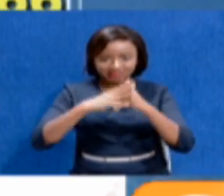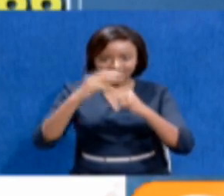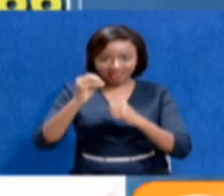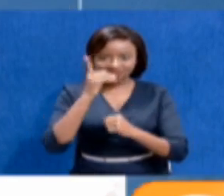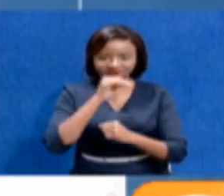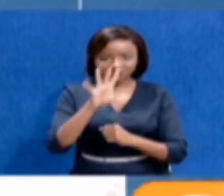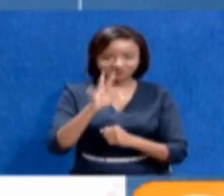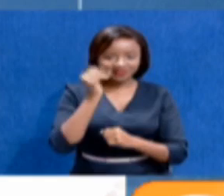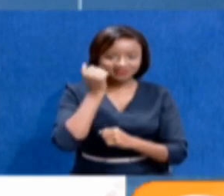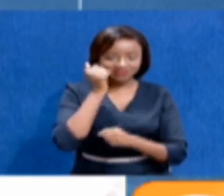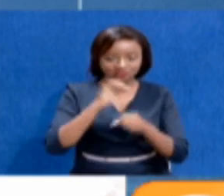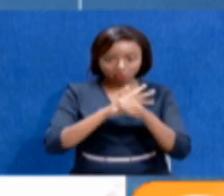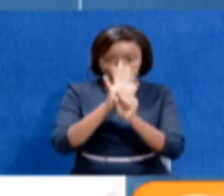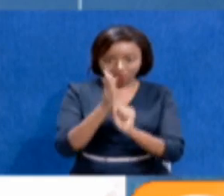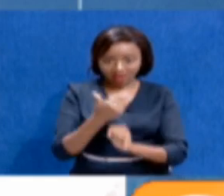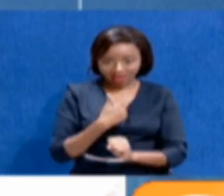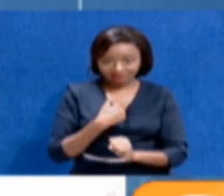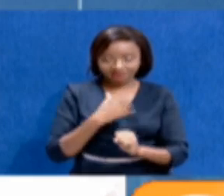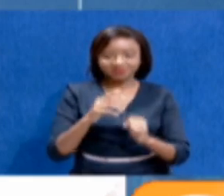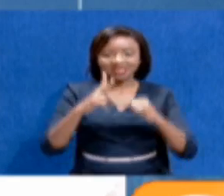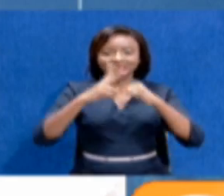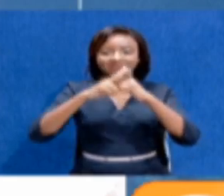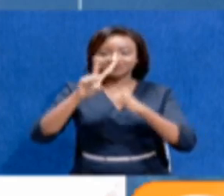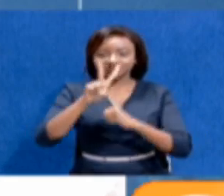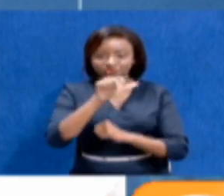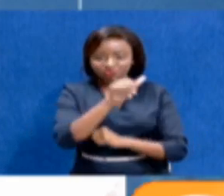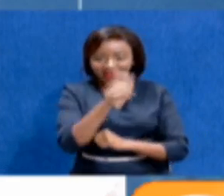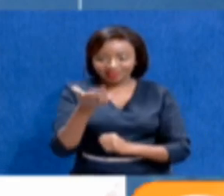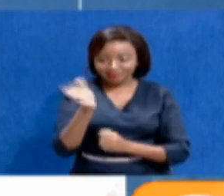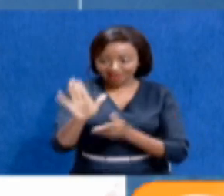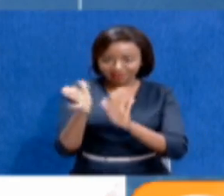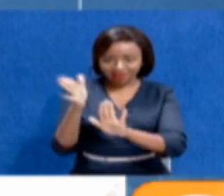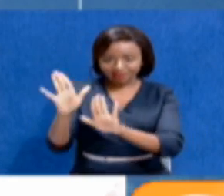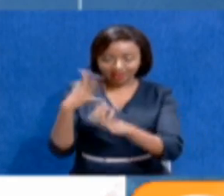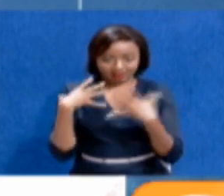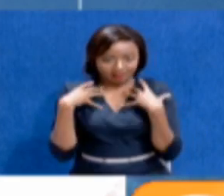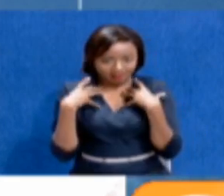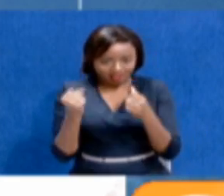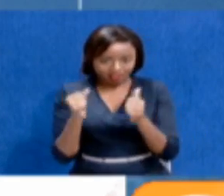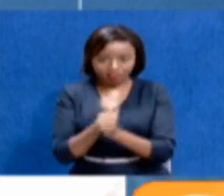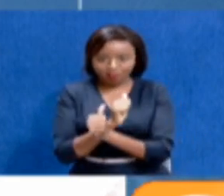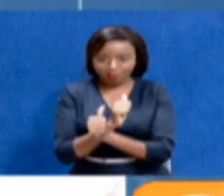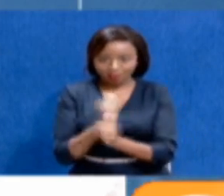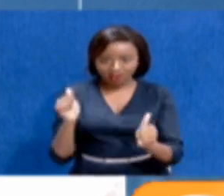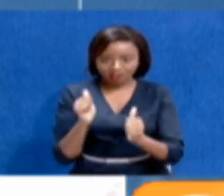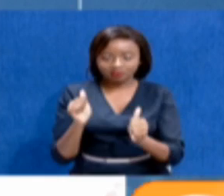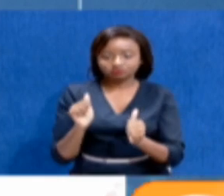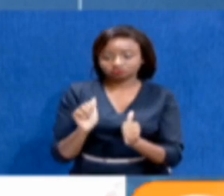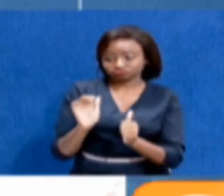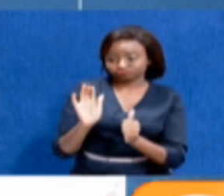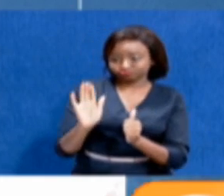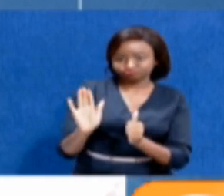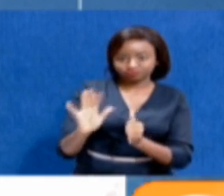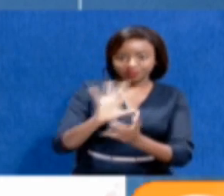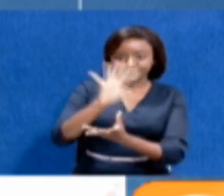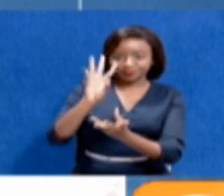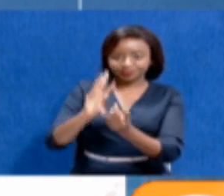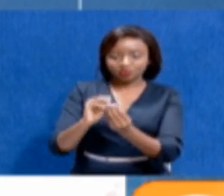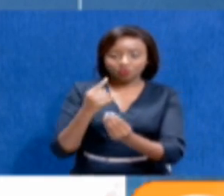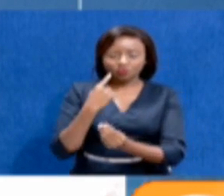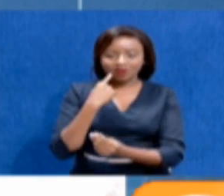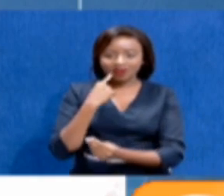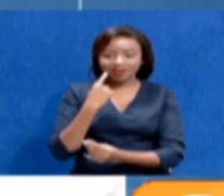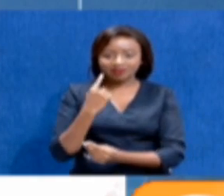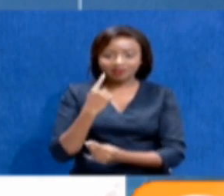positive. 72 others were discharged, pushing the number of recoveries to 1,164. Unfortunately,